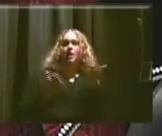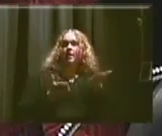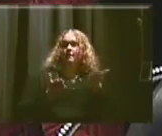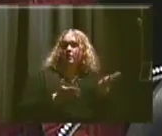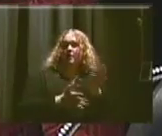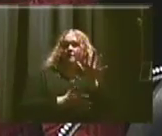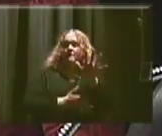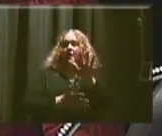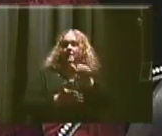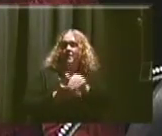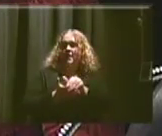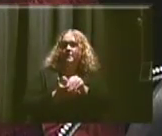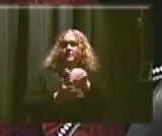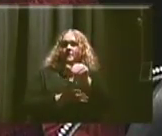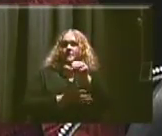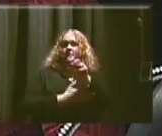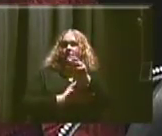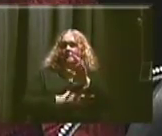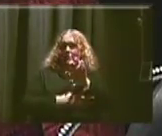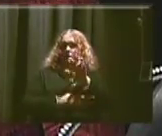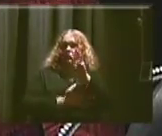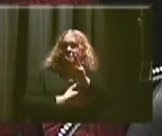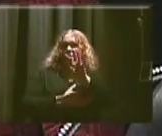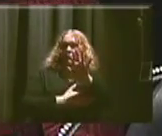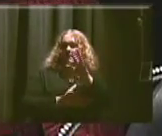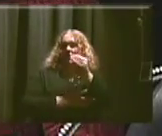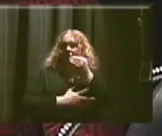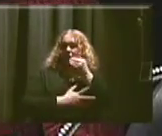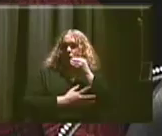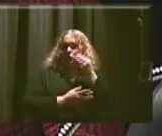5,665 meals, and we have pictures,